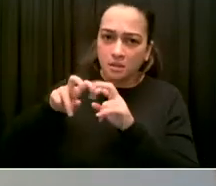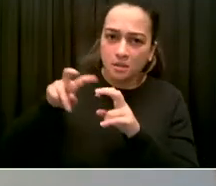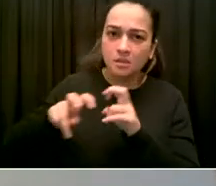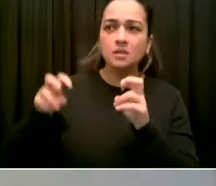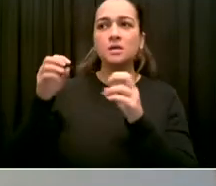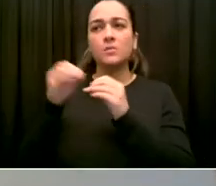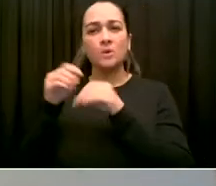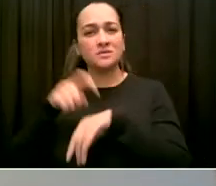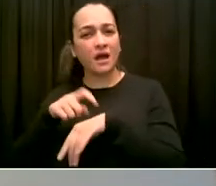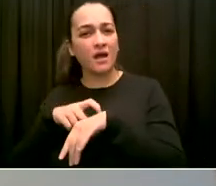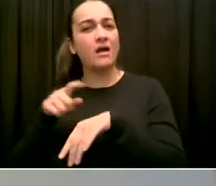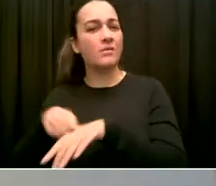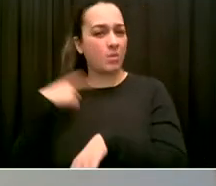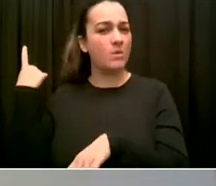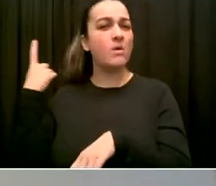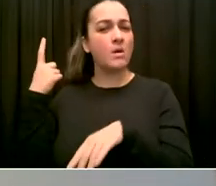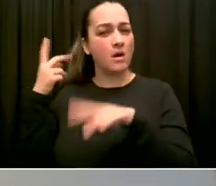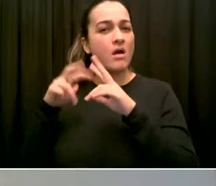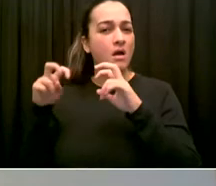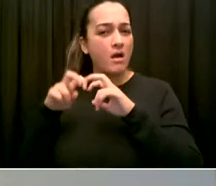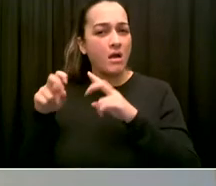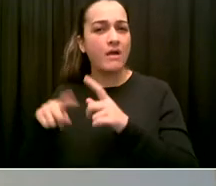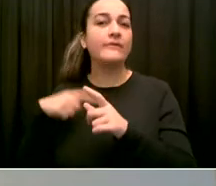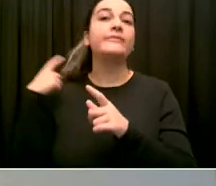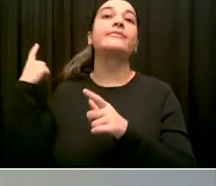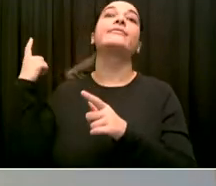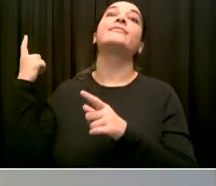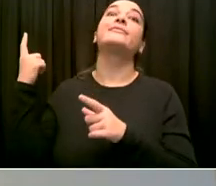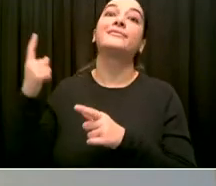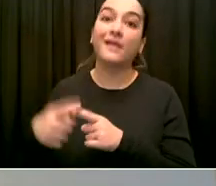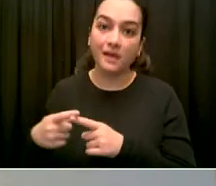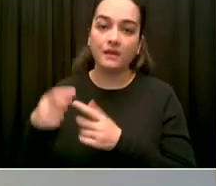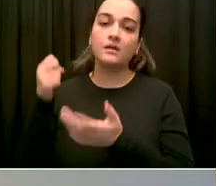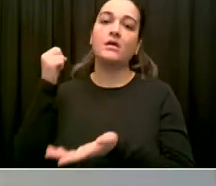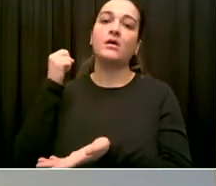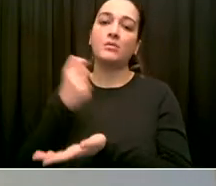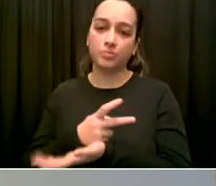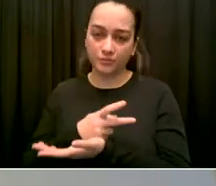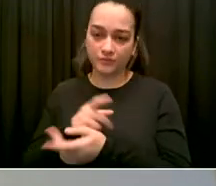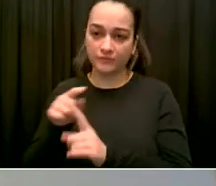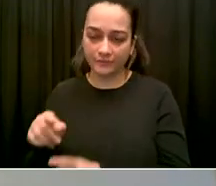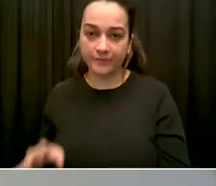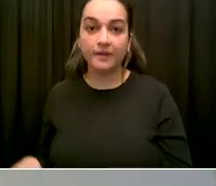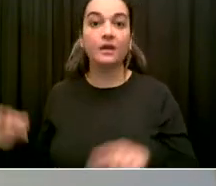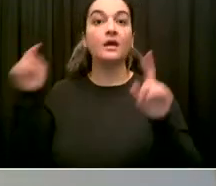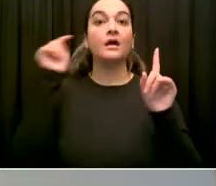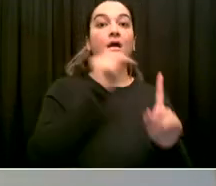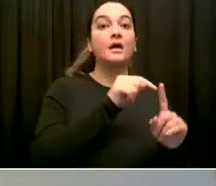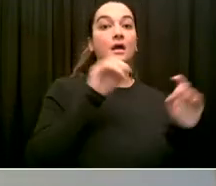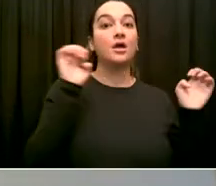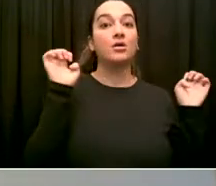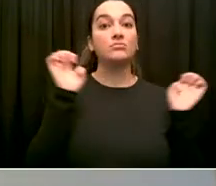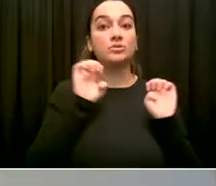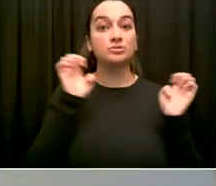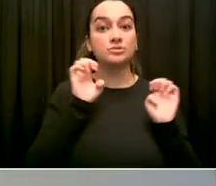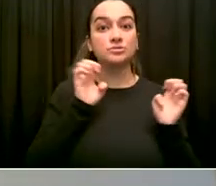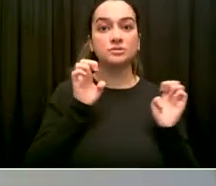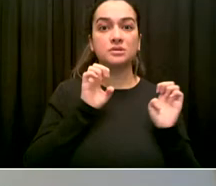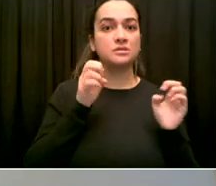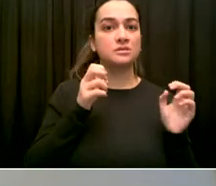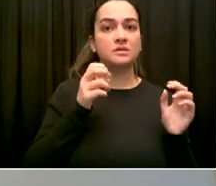yes, there is a distinction between these vaccines that are officially authorized by the FDA. They are not yet officially approved. Thank you. Go